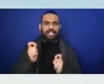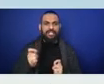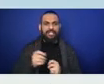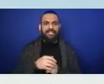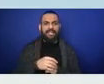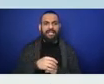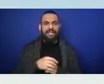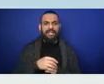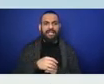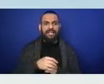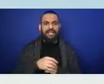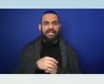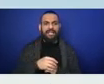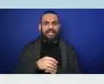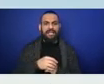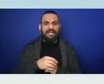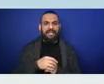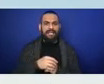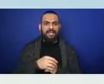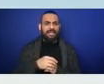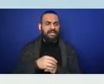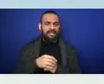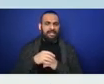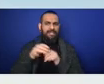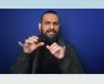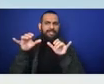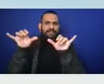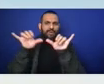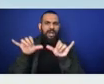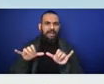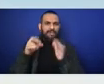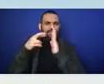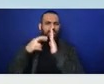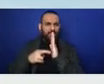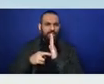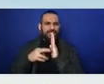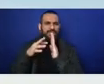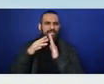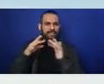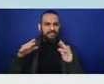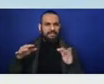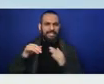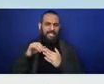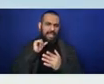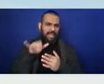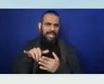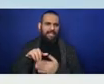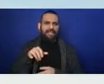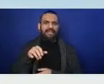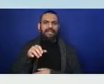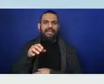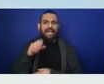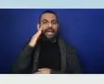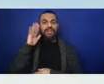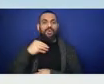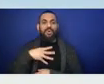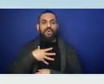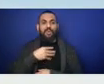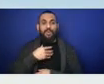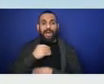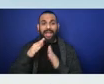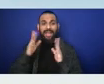for expiration on the PPP, which is March 31st. Maybe the fact that there's more funding, probably they may open up